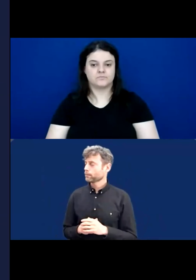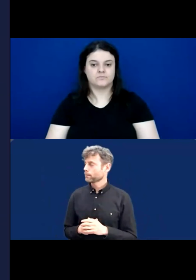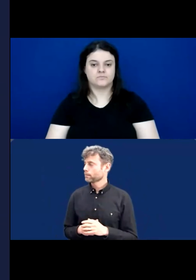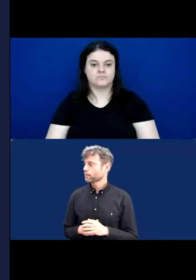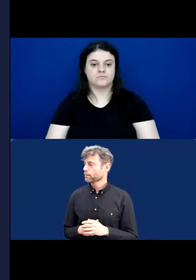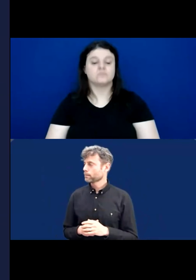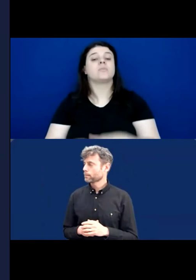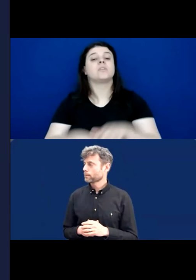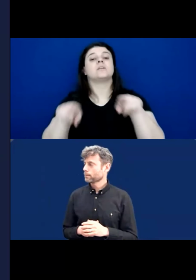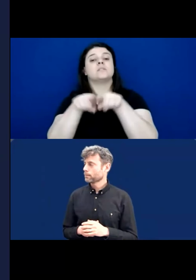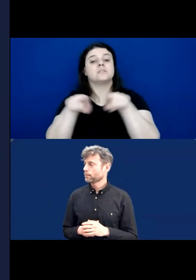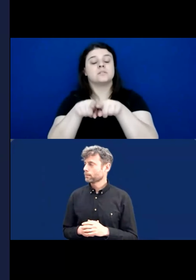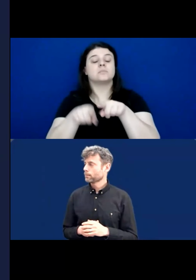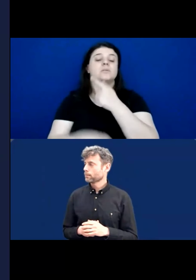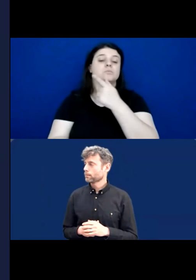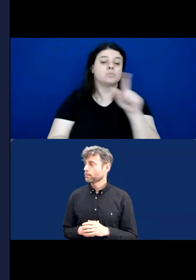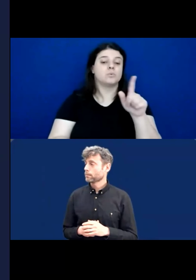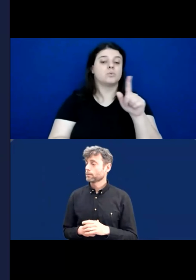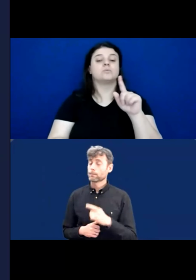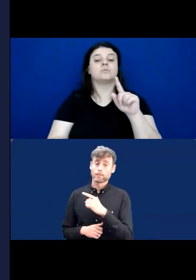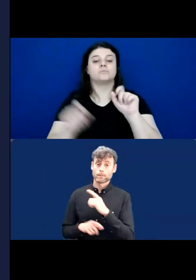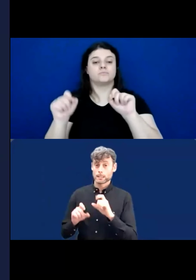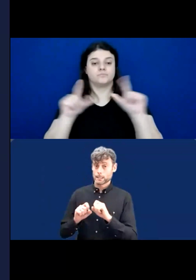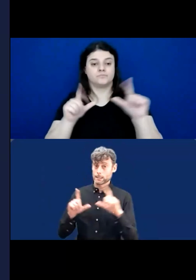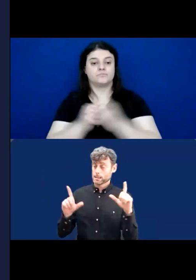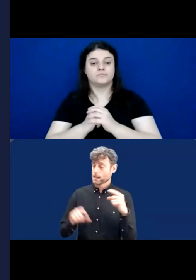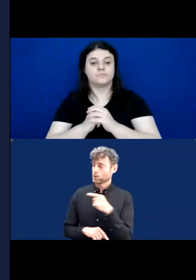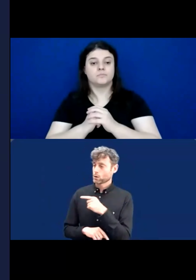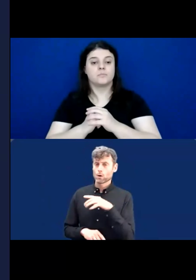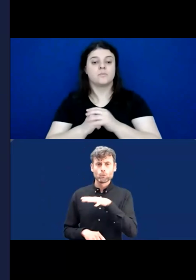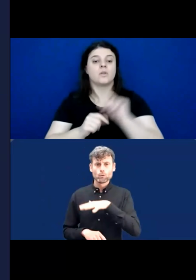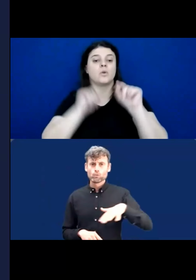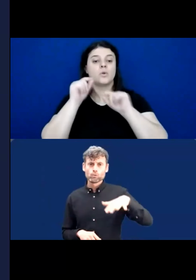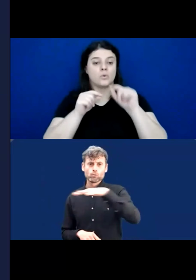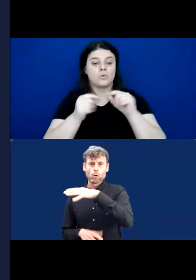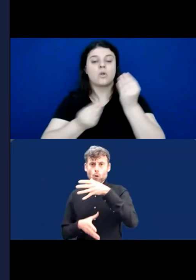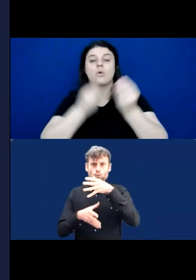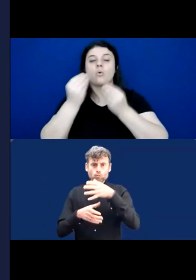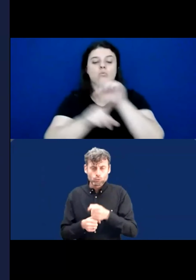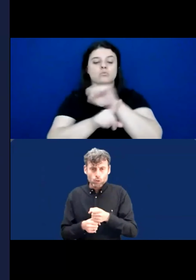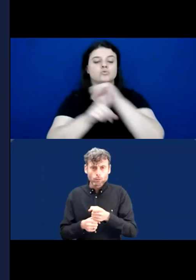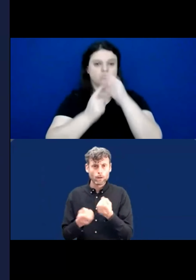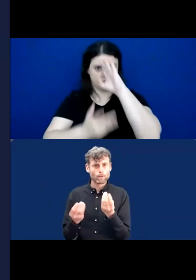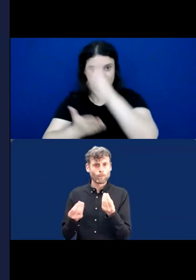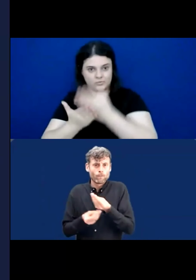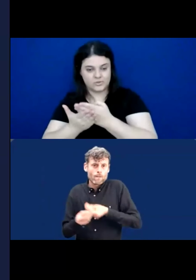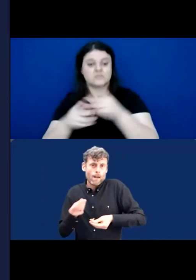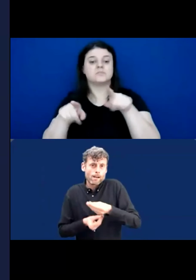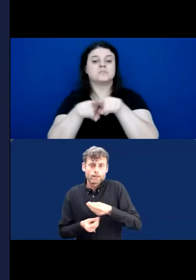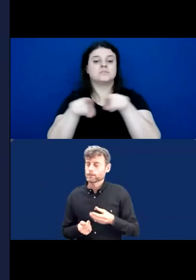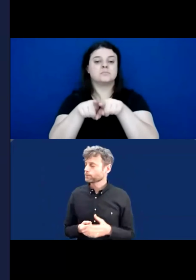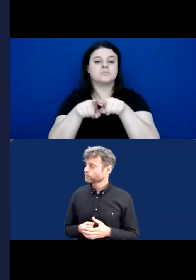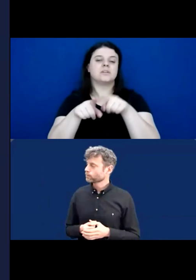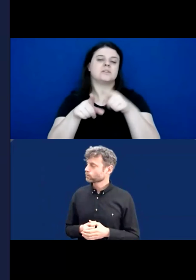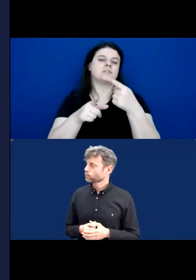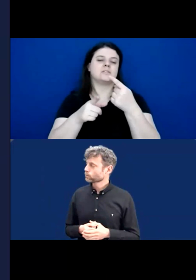And then if we move on to the next slide and the social trust and financial situation. These are questions